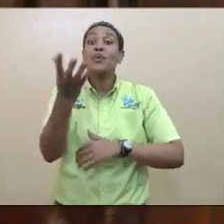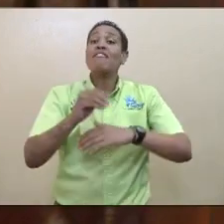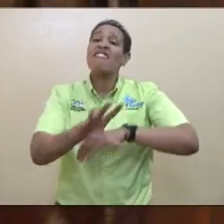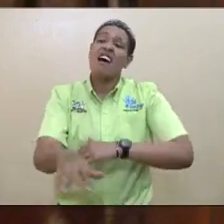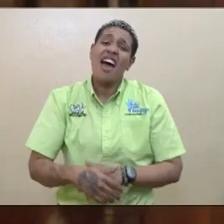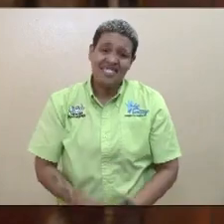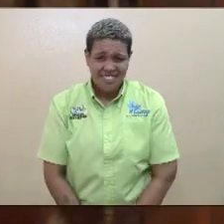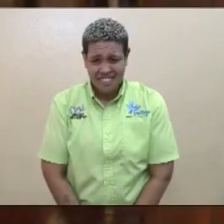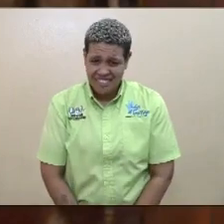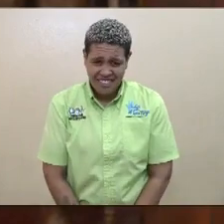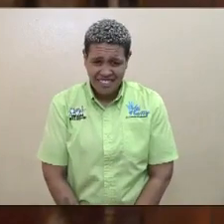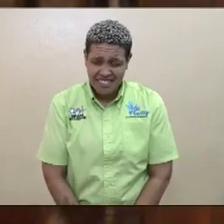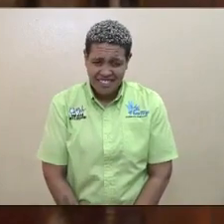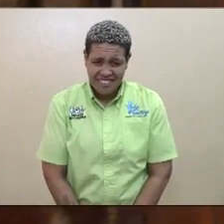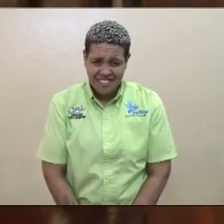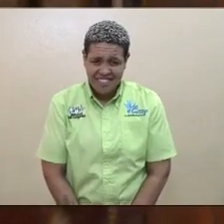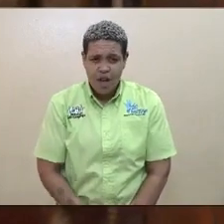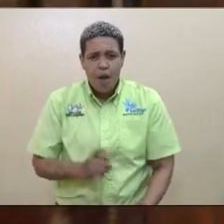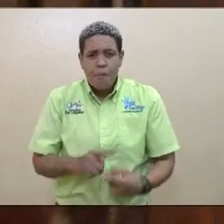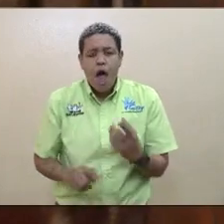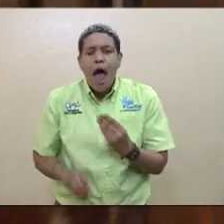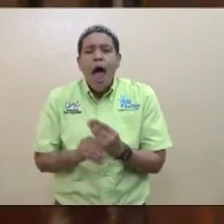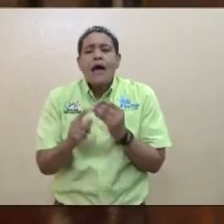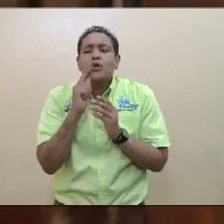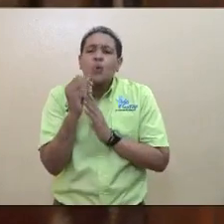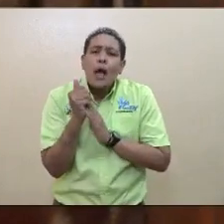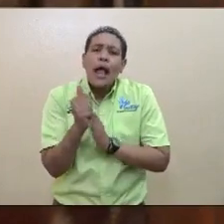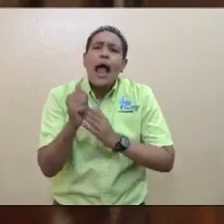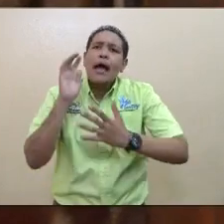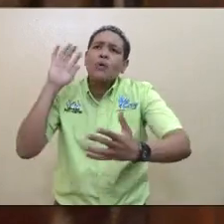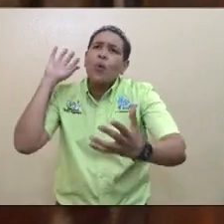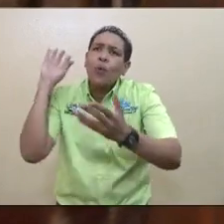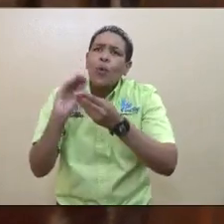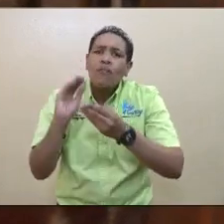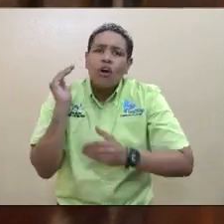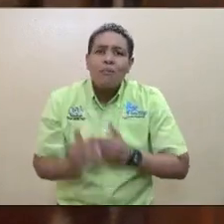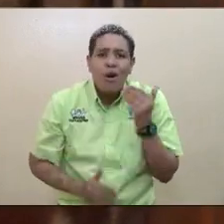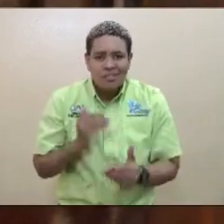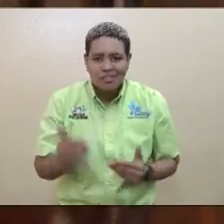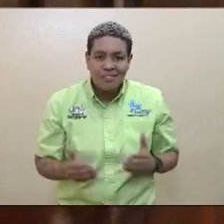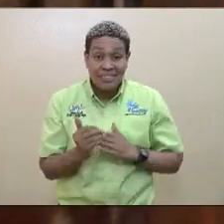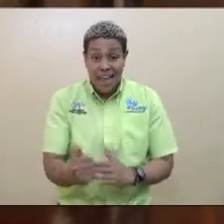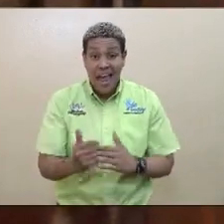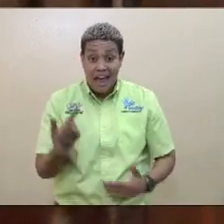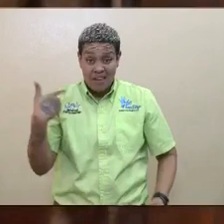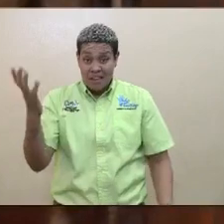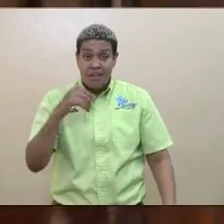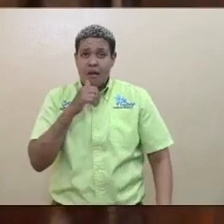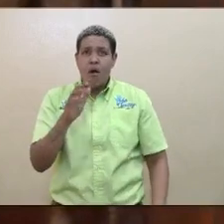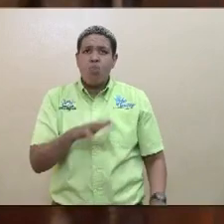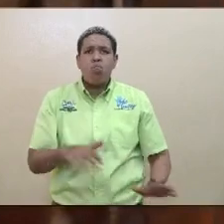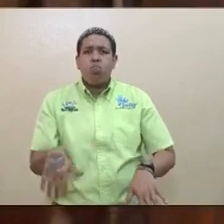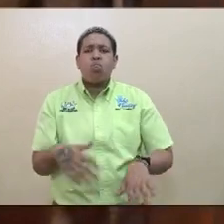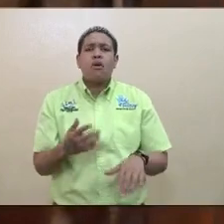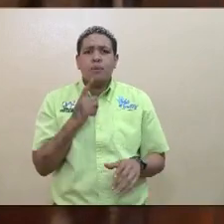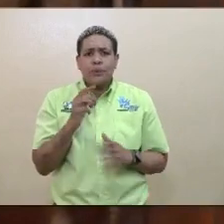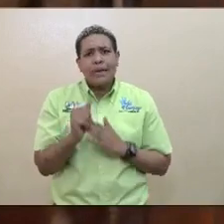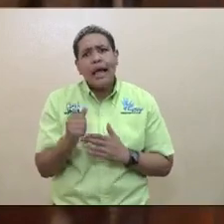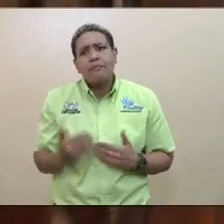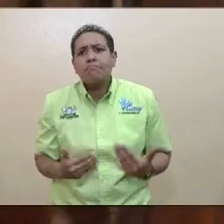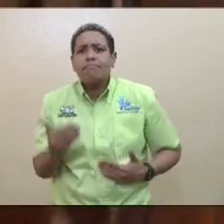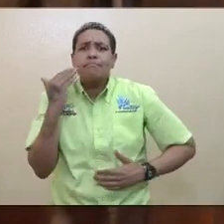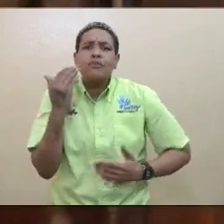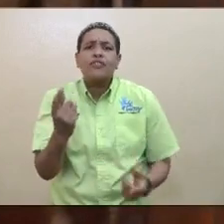advice, and to guide the overall process. As I said earlier in the